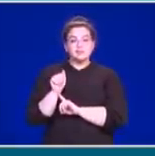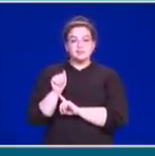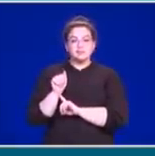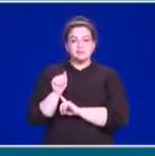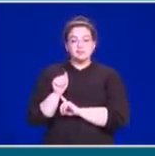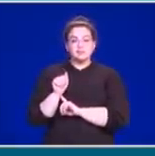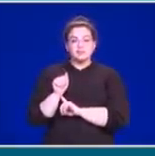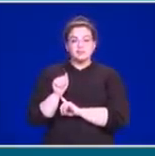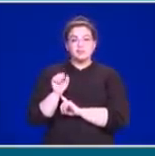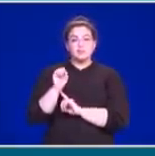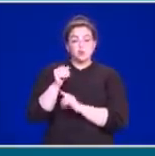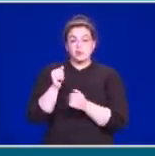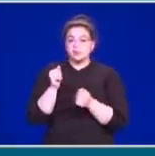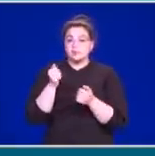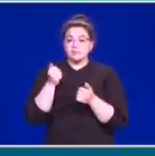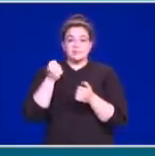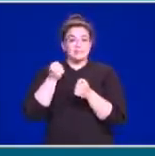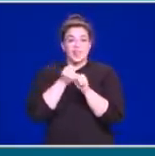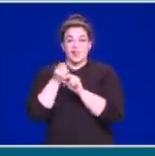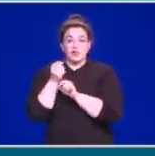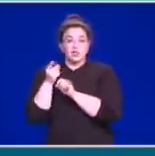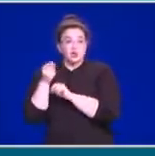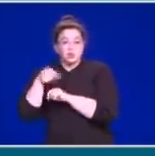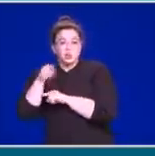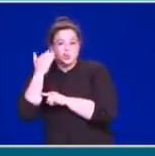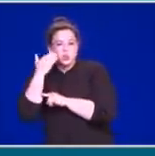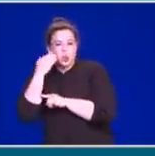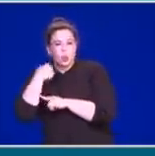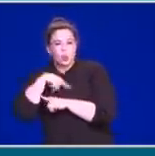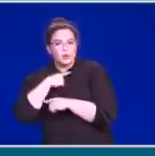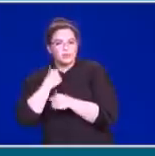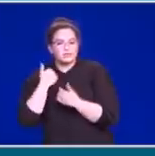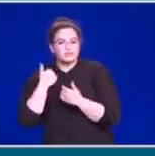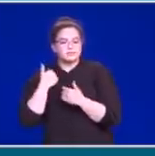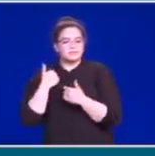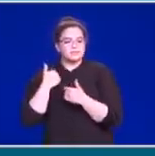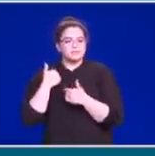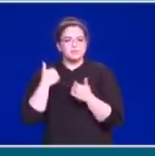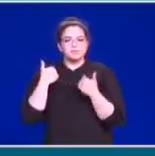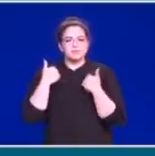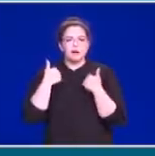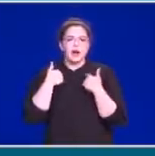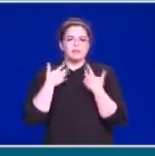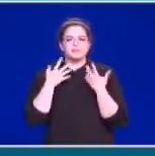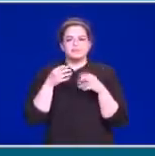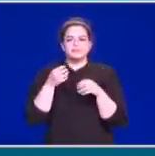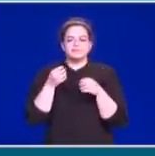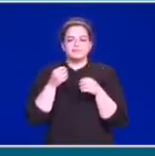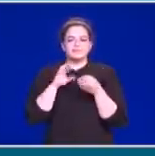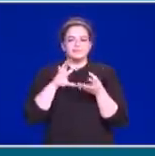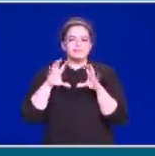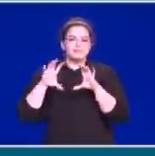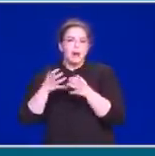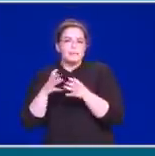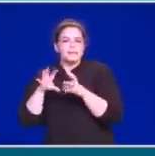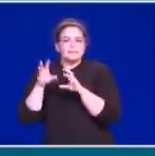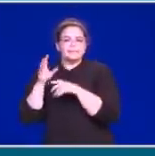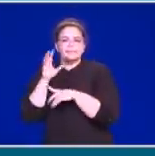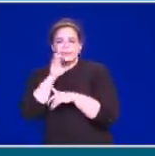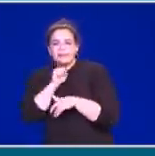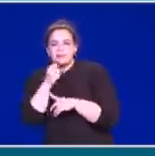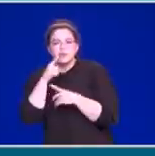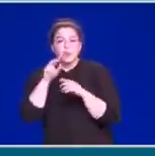estimates program. So every year, as you may know, we produce population estimates for the